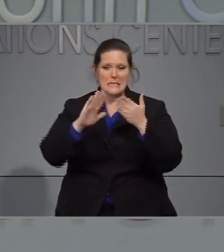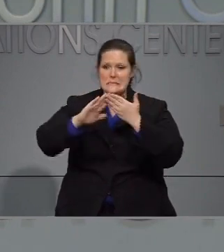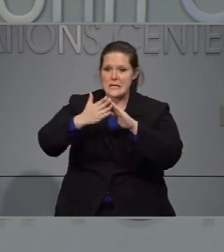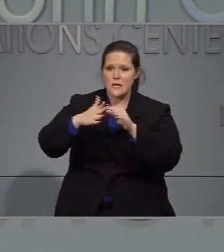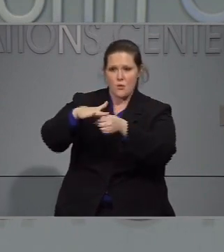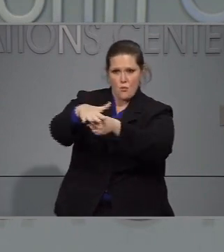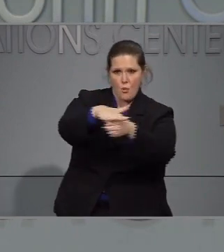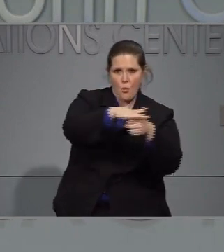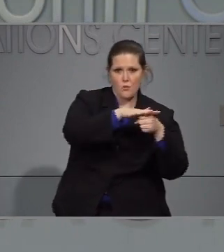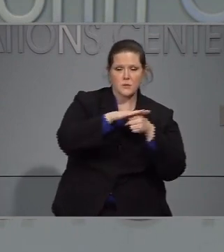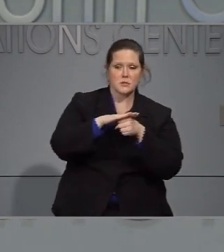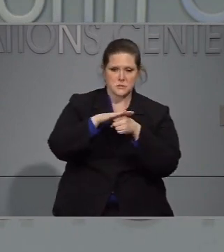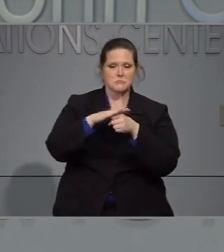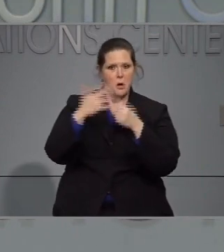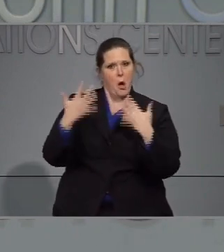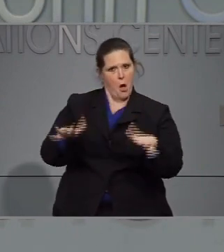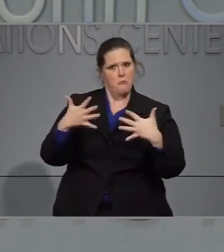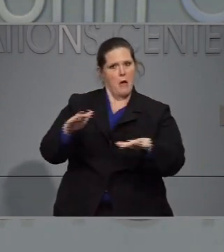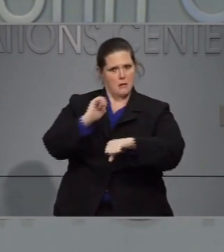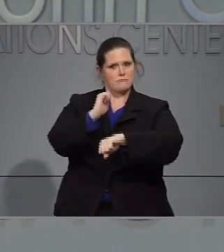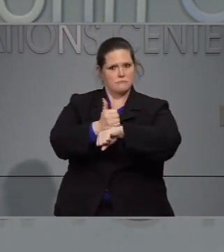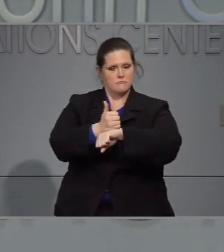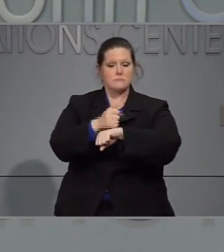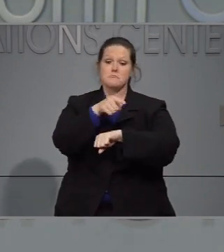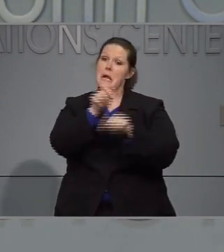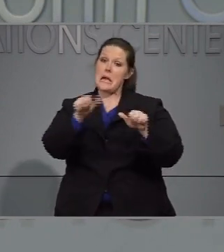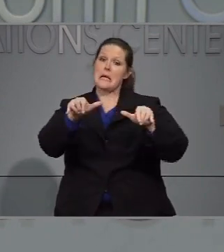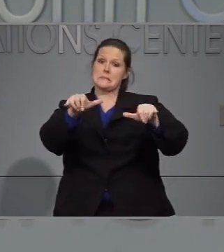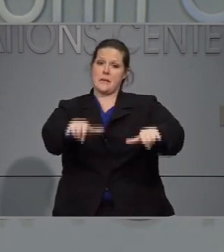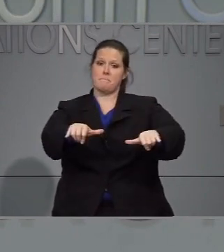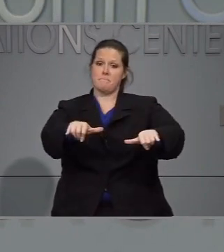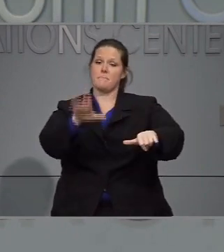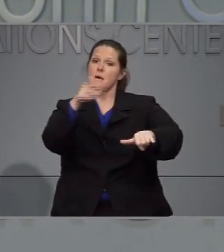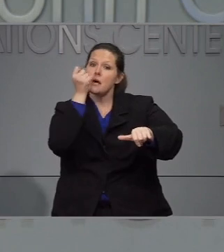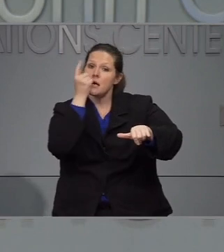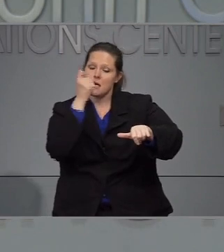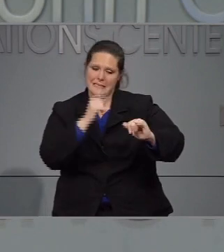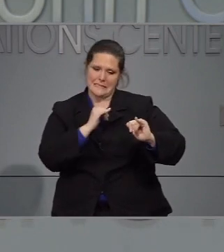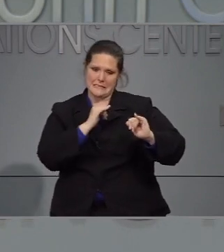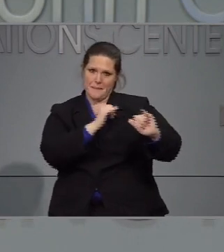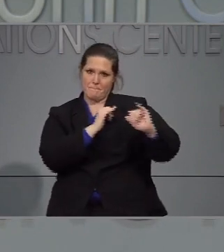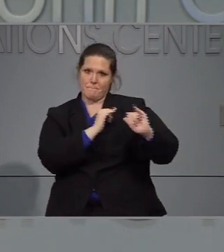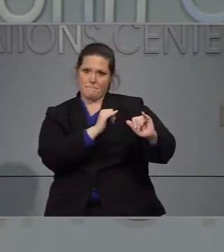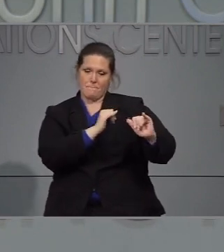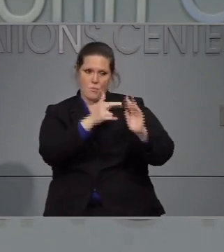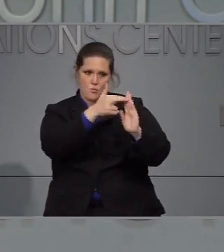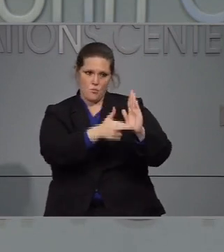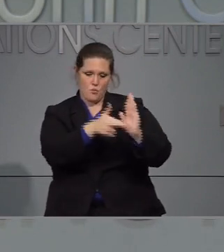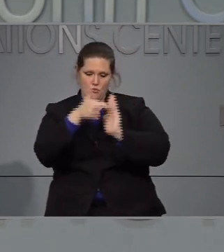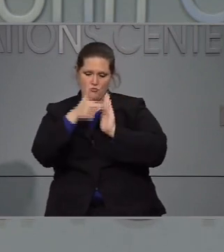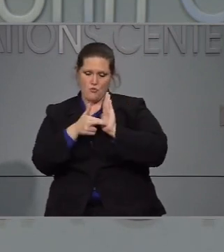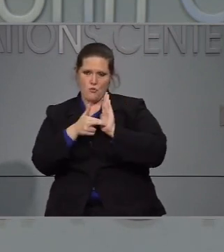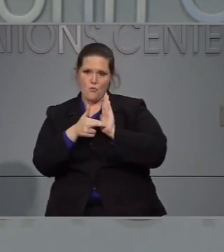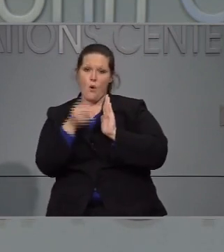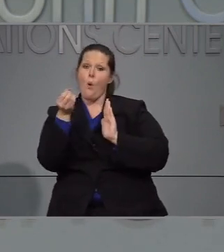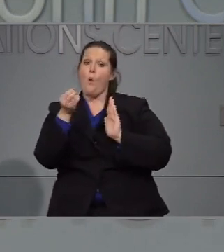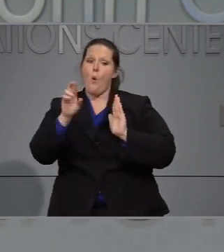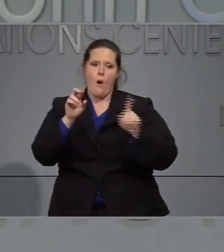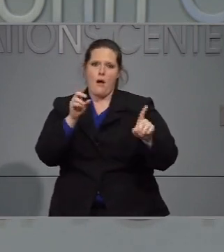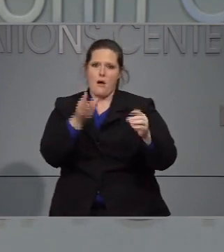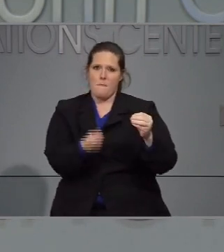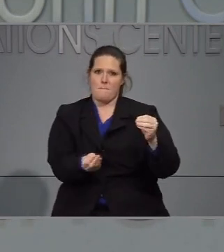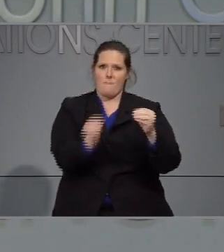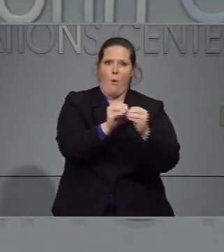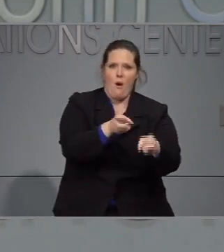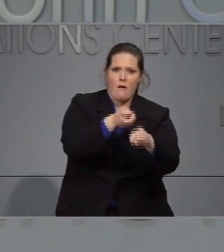strict. And our statewide order will go into effect anywhere that does not already have such a curfew. This will